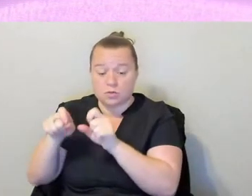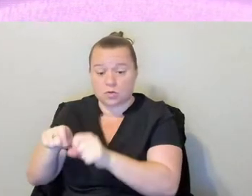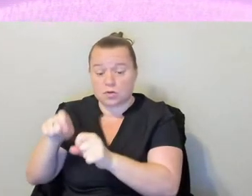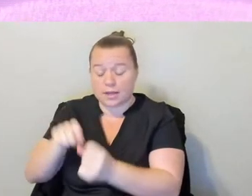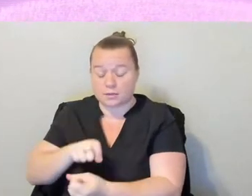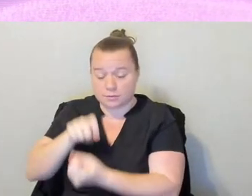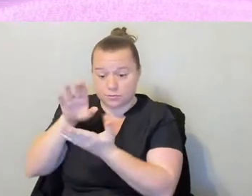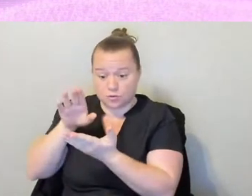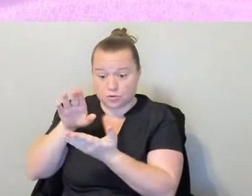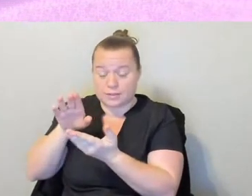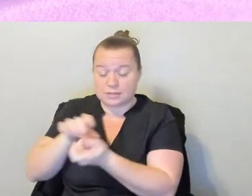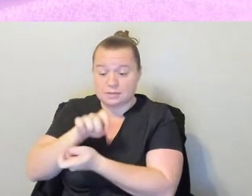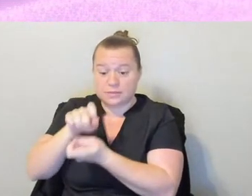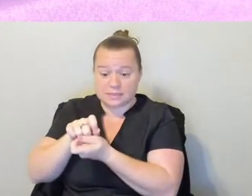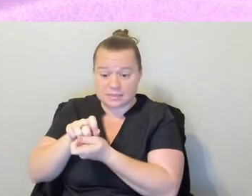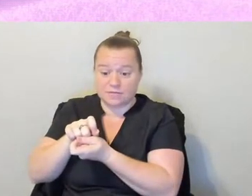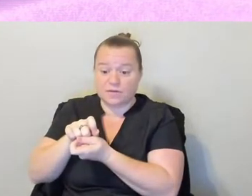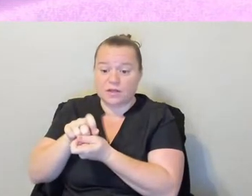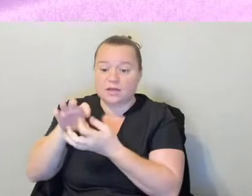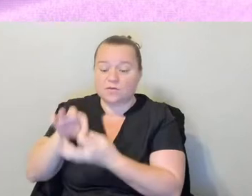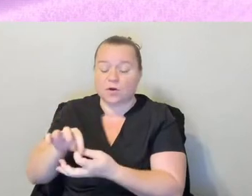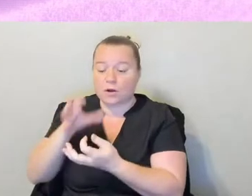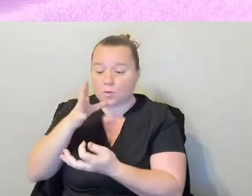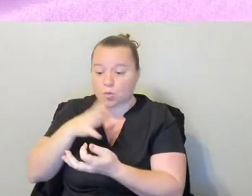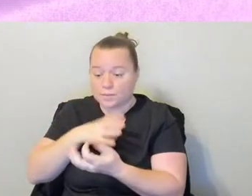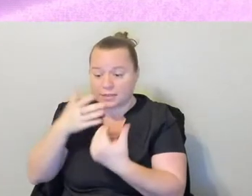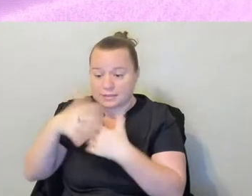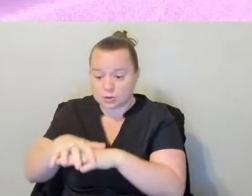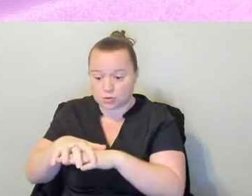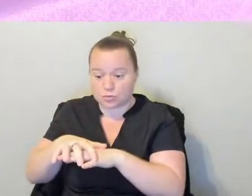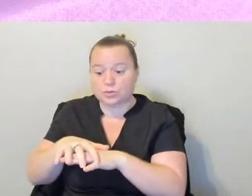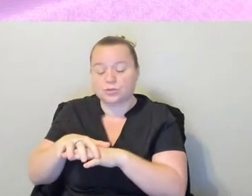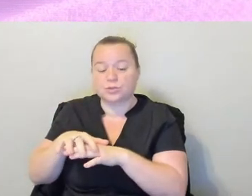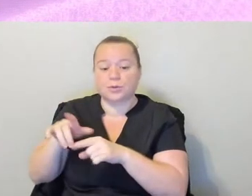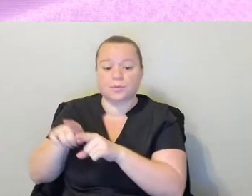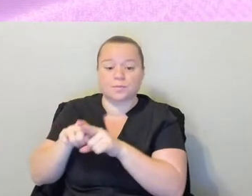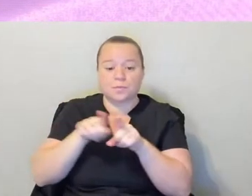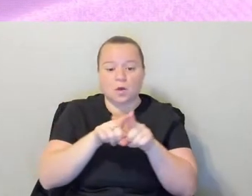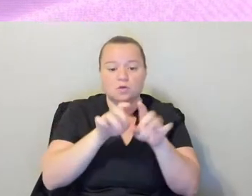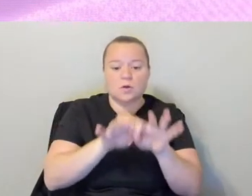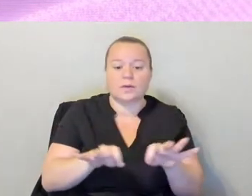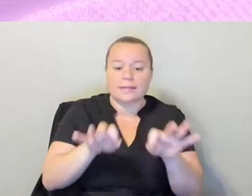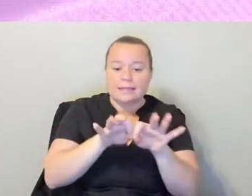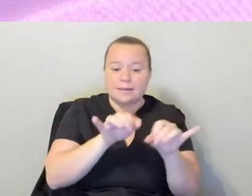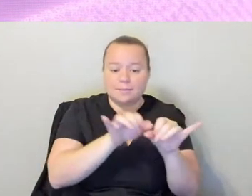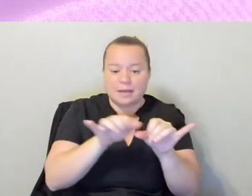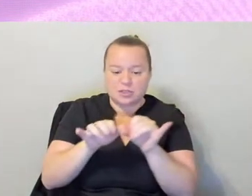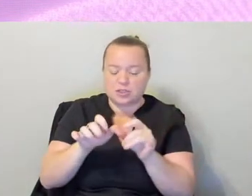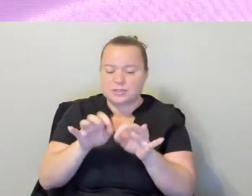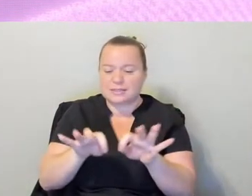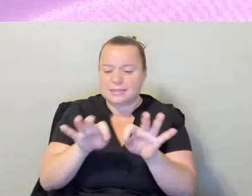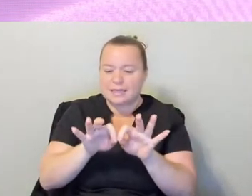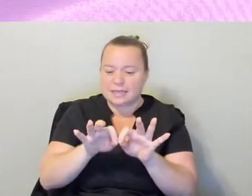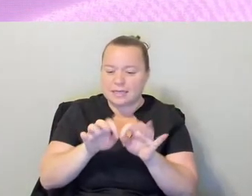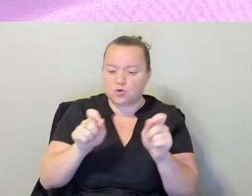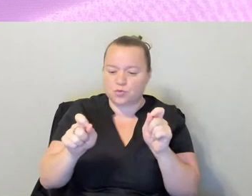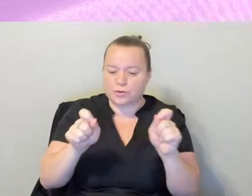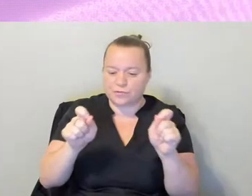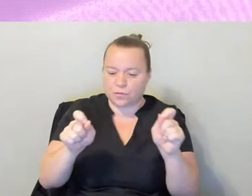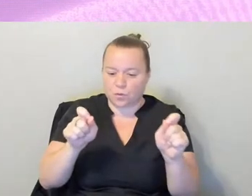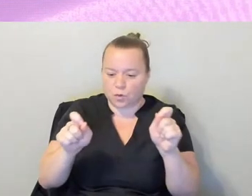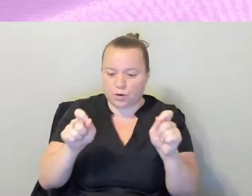to women's integration. We have also key measures, key reforms in terms of reducing